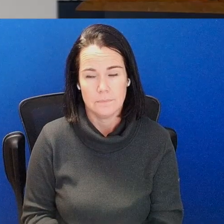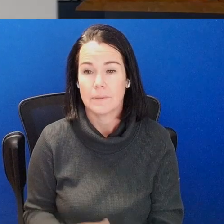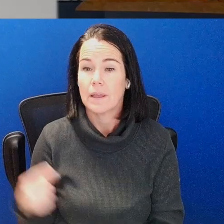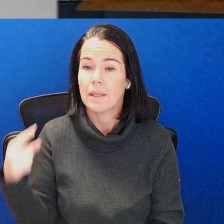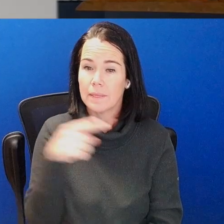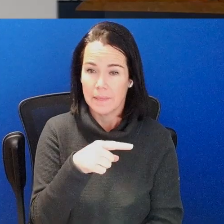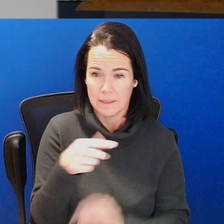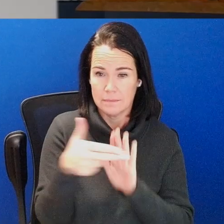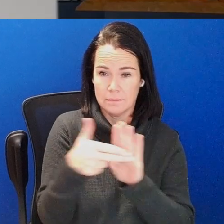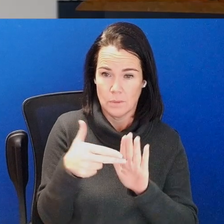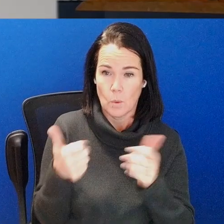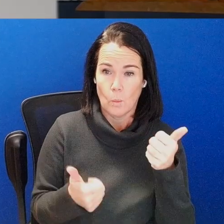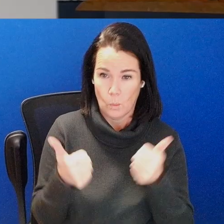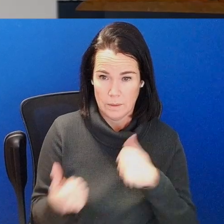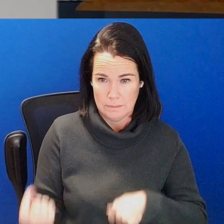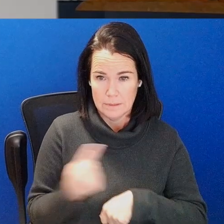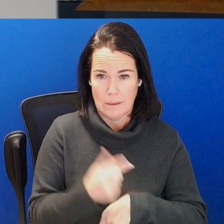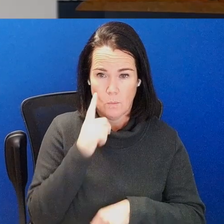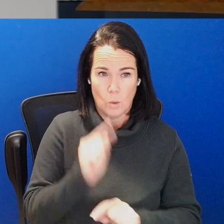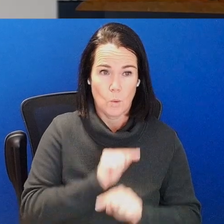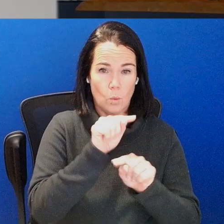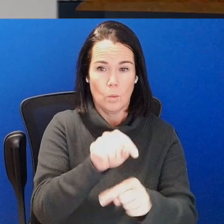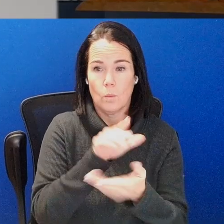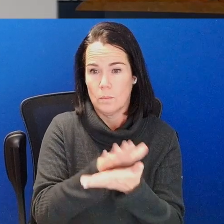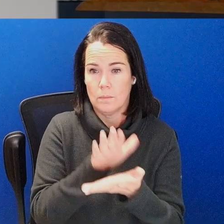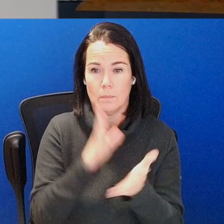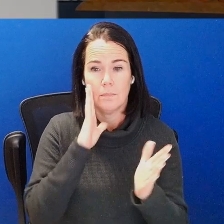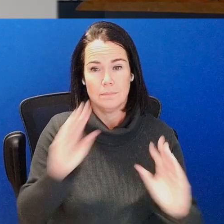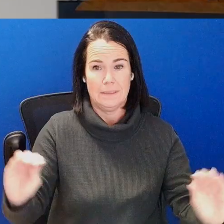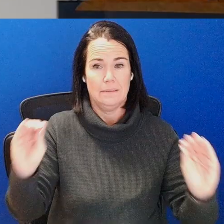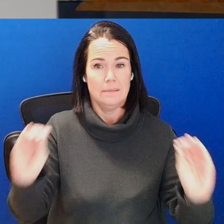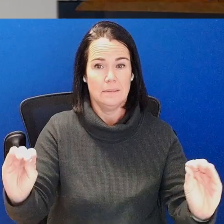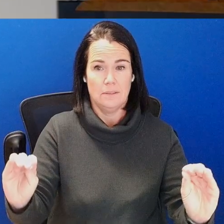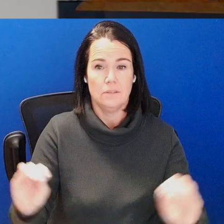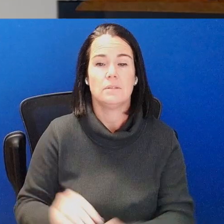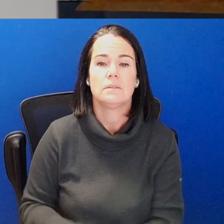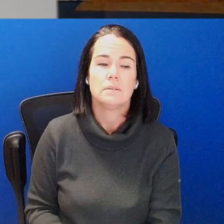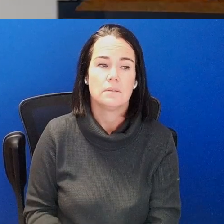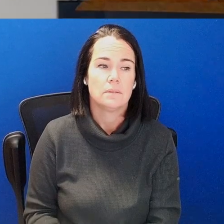So this is marking the day that I am teaching on campus.